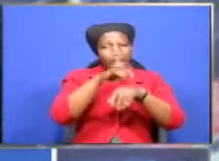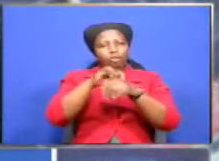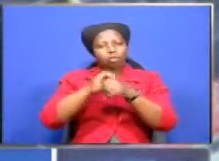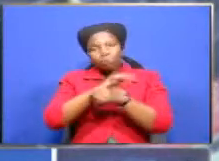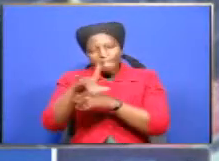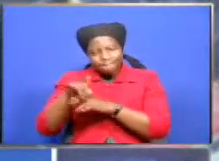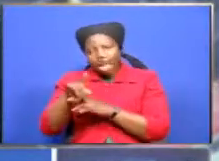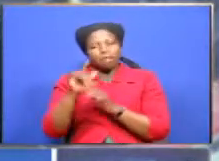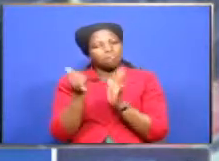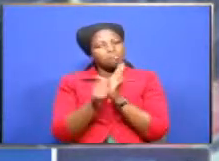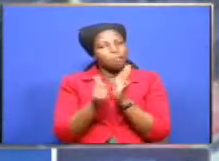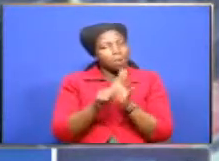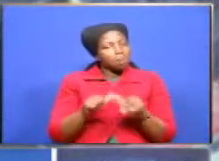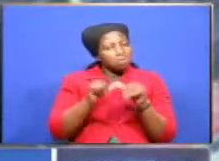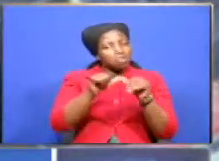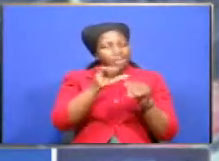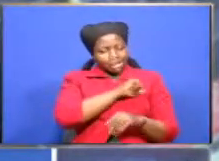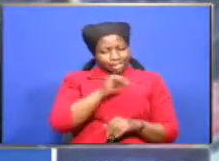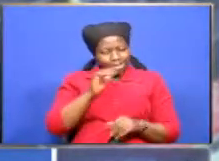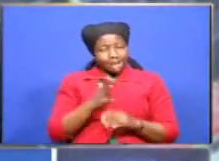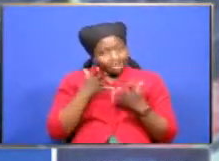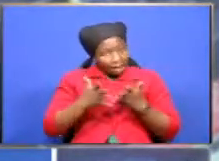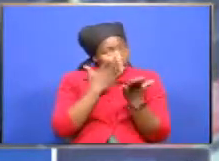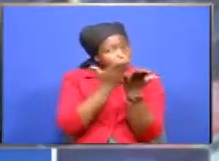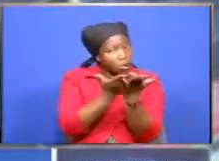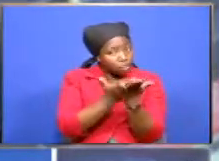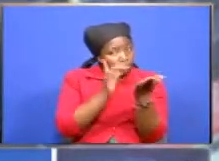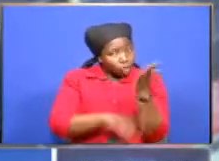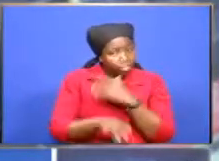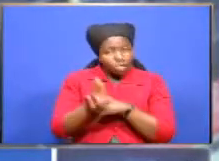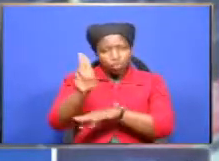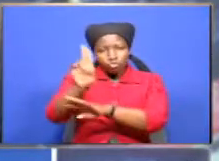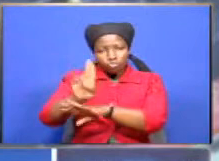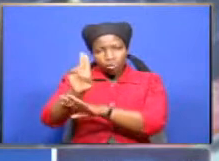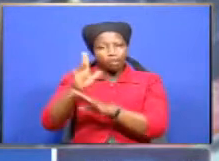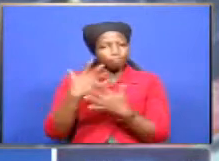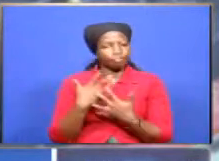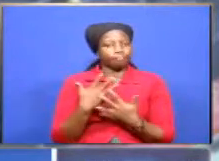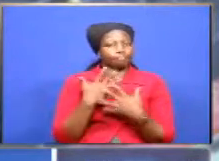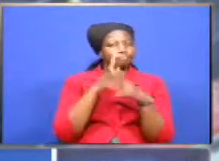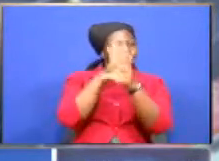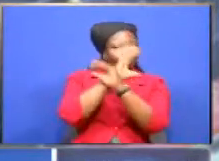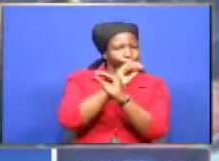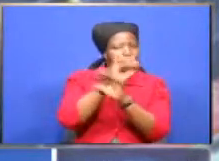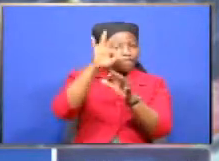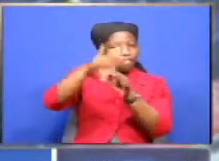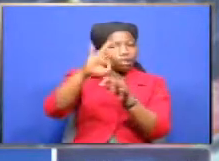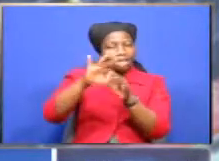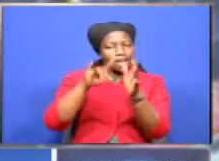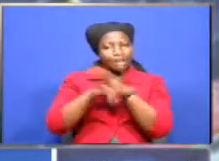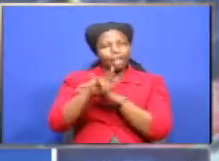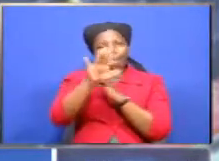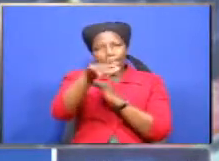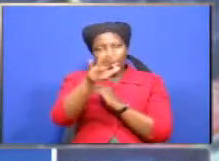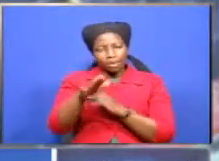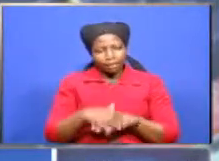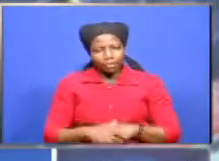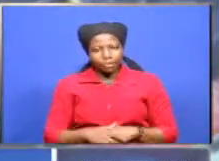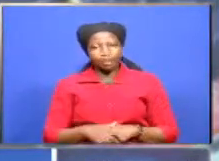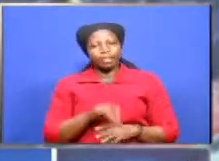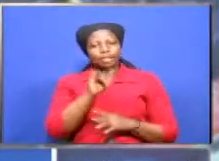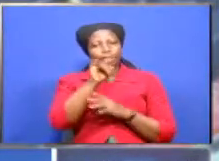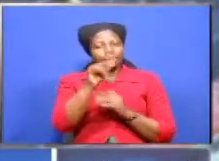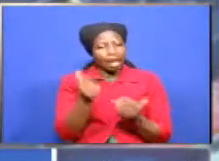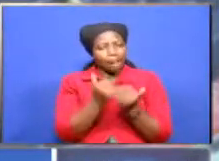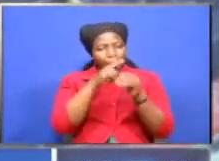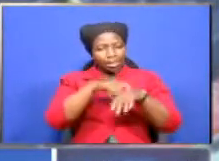crisis rages on, senators are now proposing the adoption of virtual voting in the chamber. The legislators' plea coming as